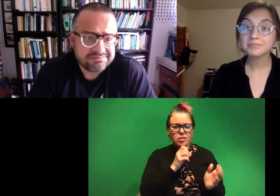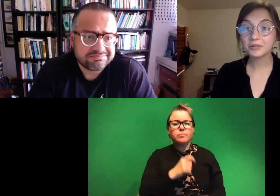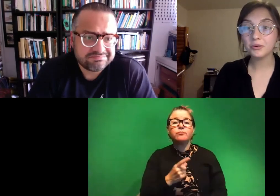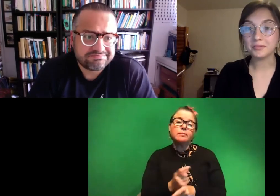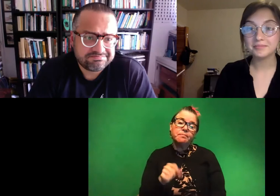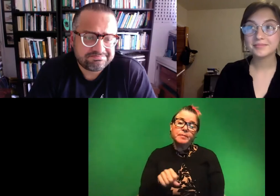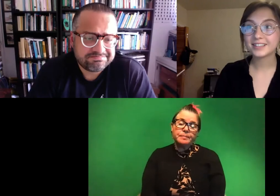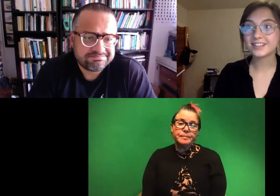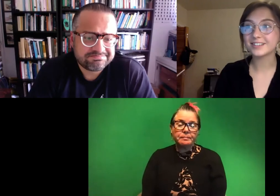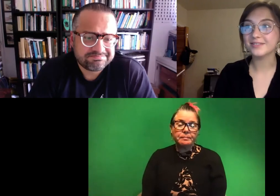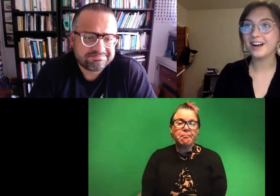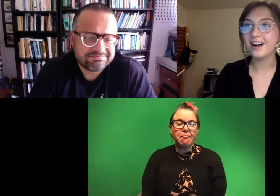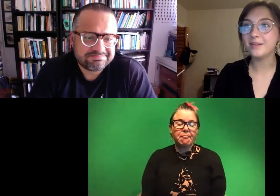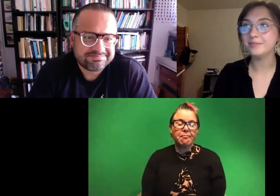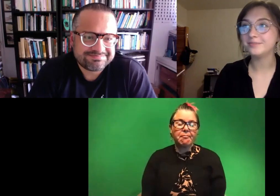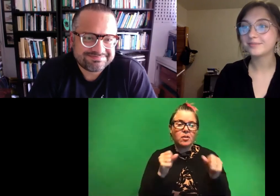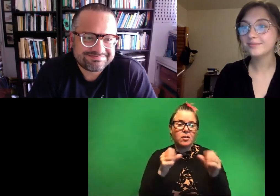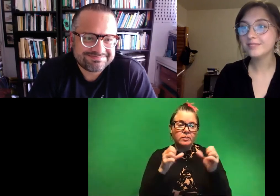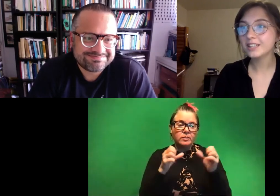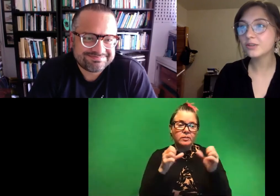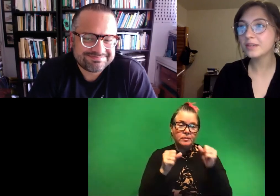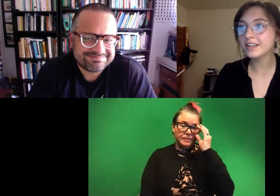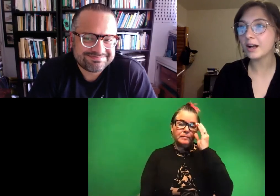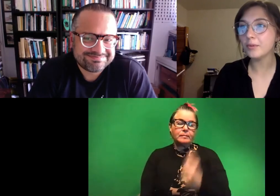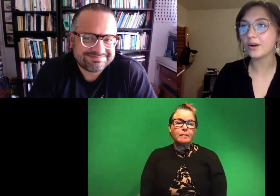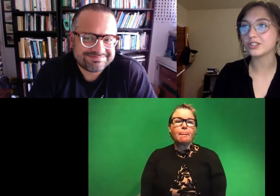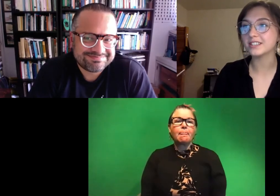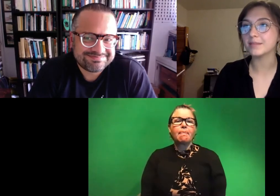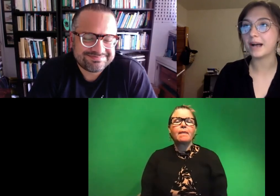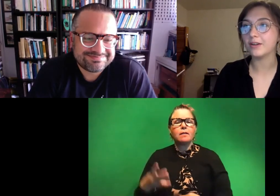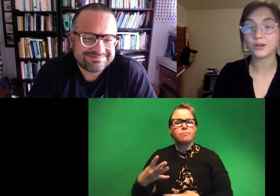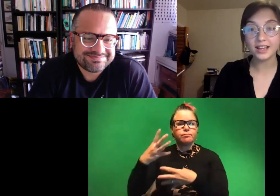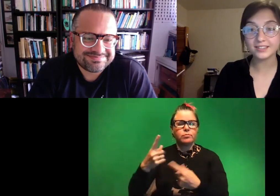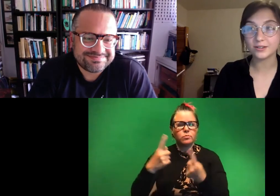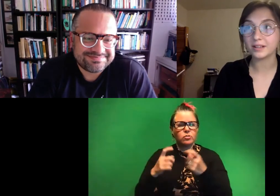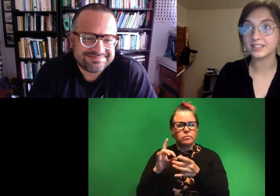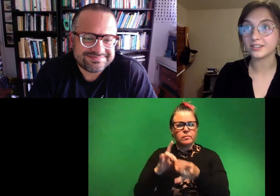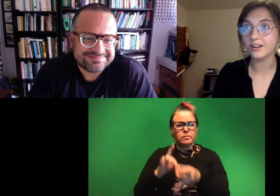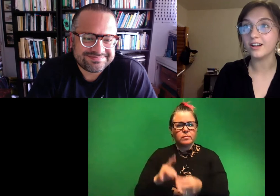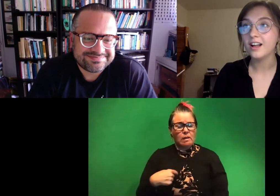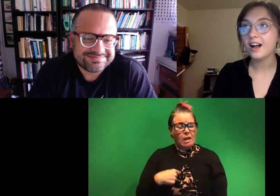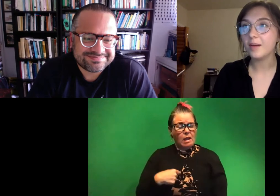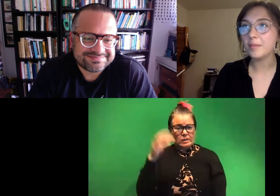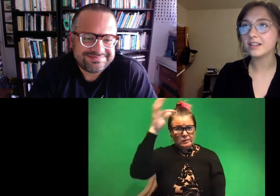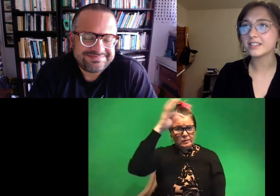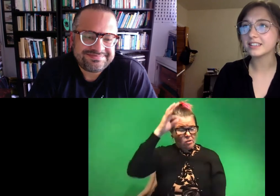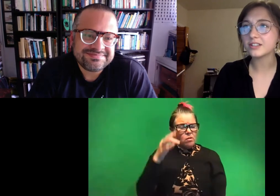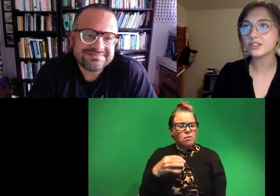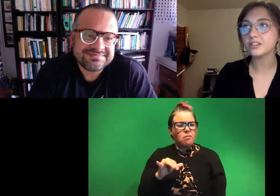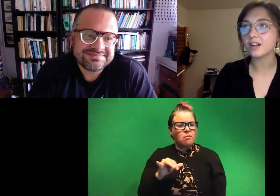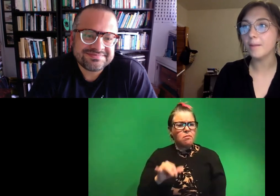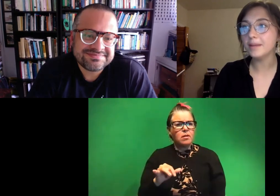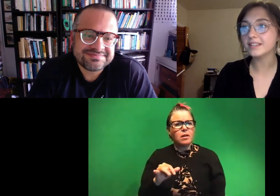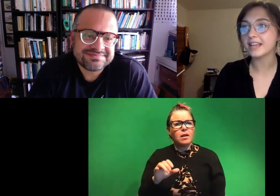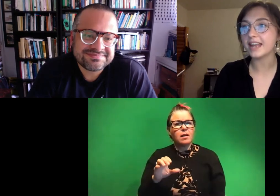Yep. Cool. That's awesome. So I'm getting a couple questions about, so I didn't know about this at all, about a